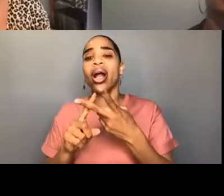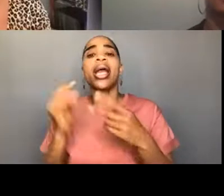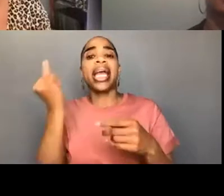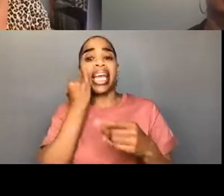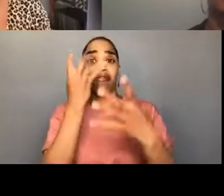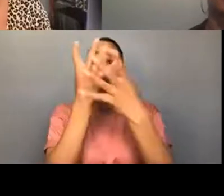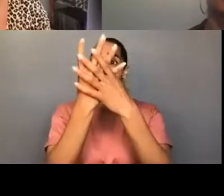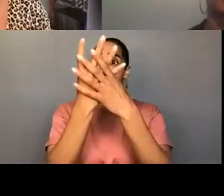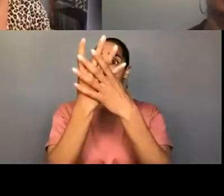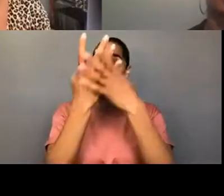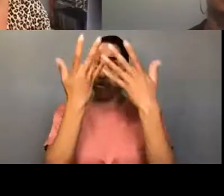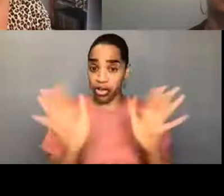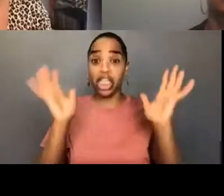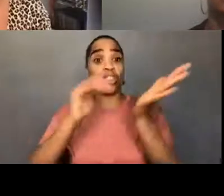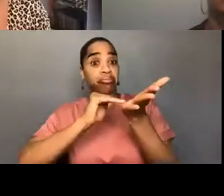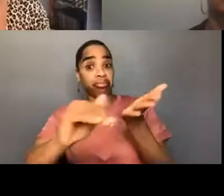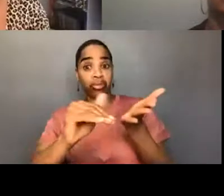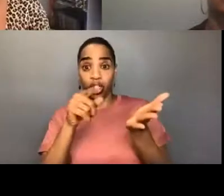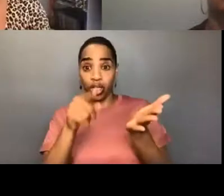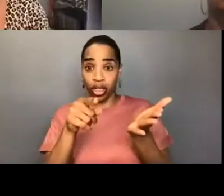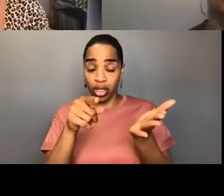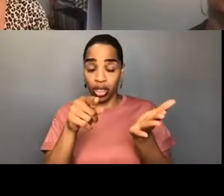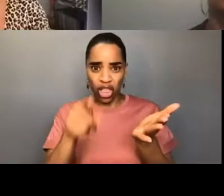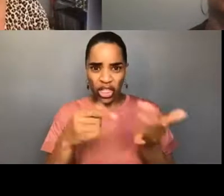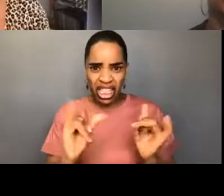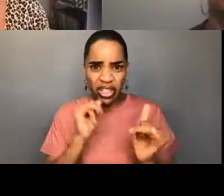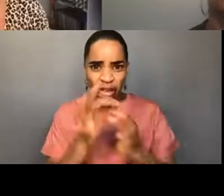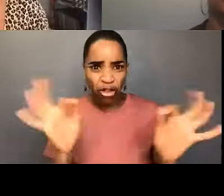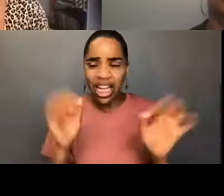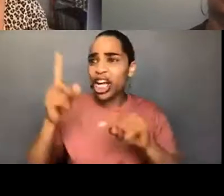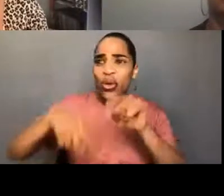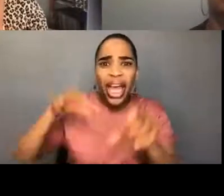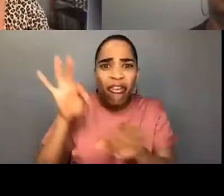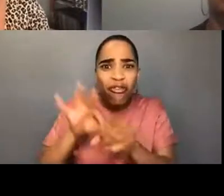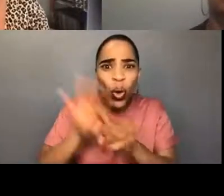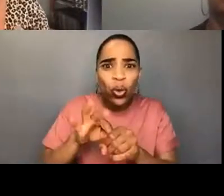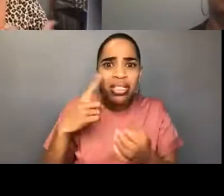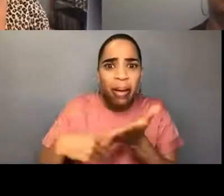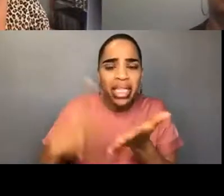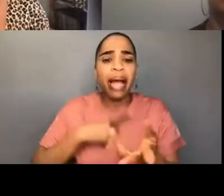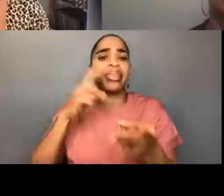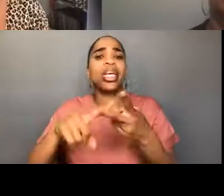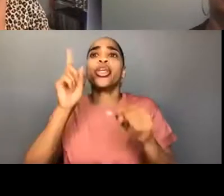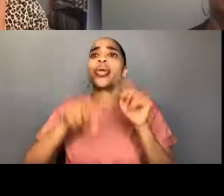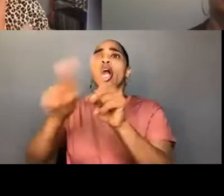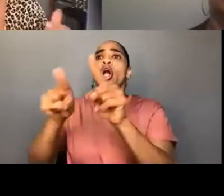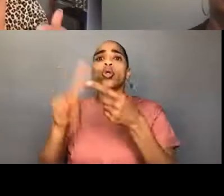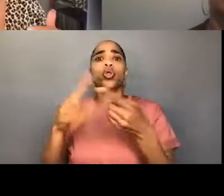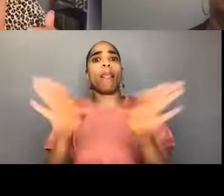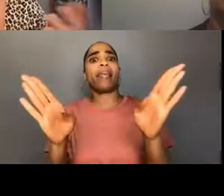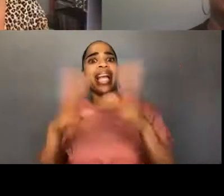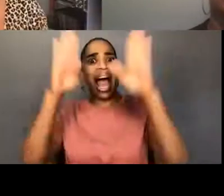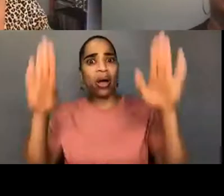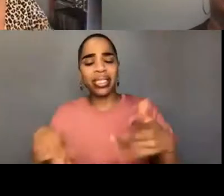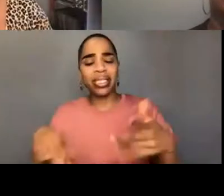you're still not actually free. You can't vote in many states. You can't stay in public housing in many states, right? You are denied benefits